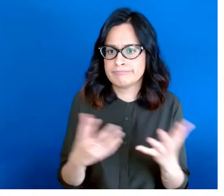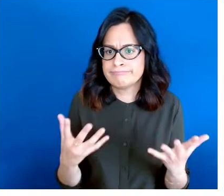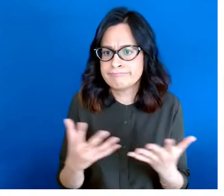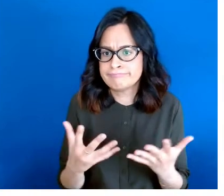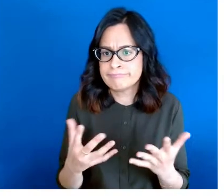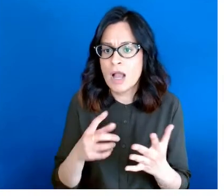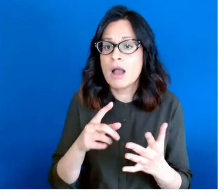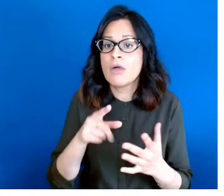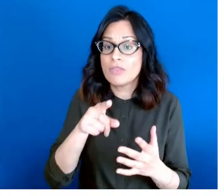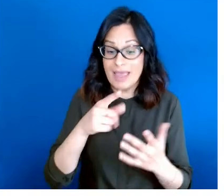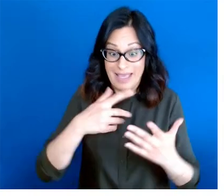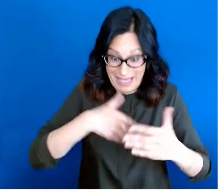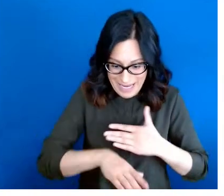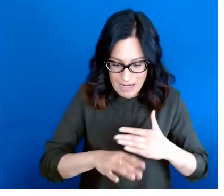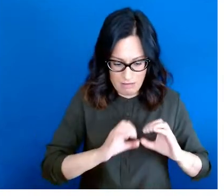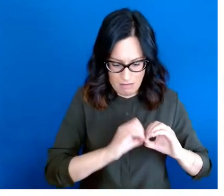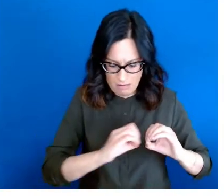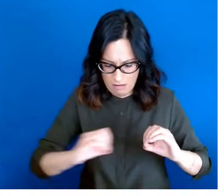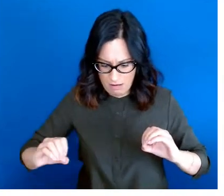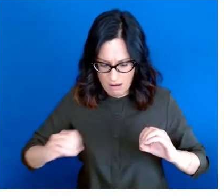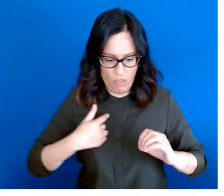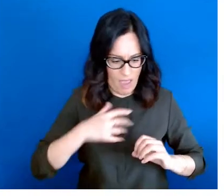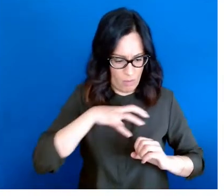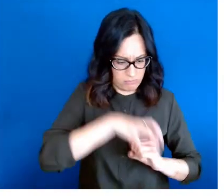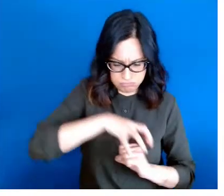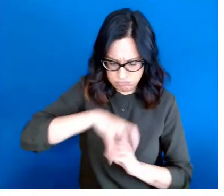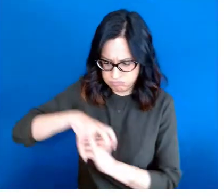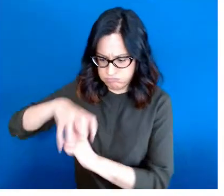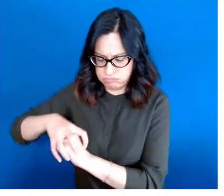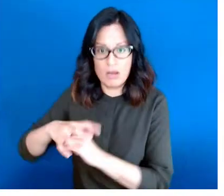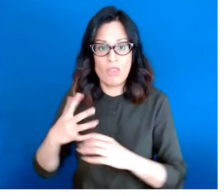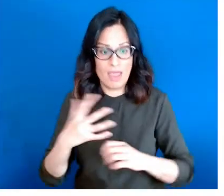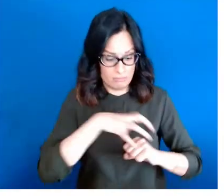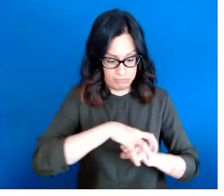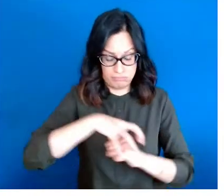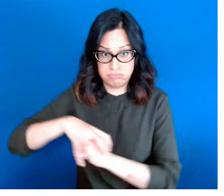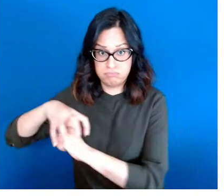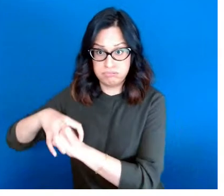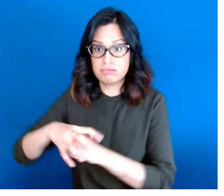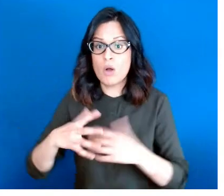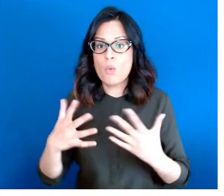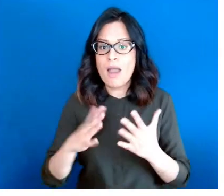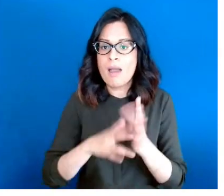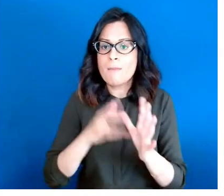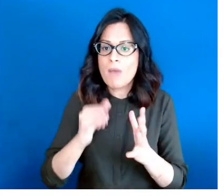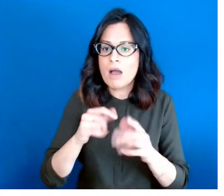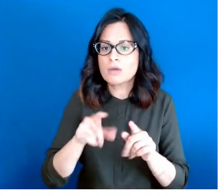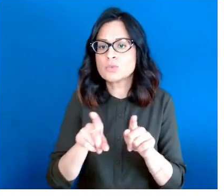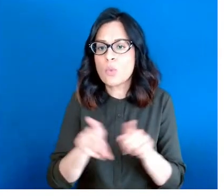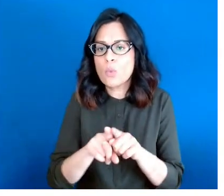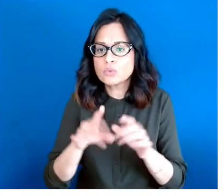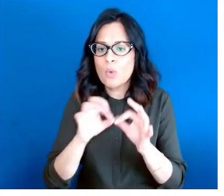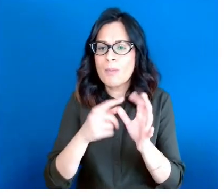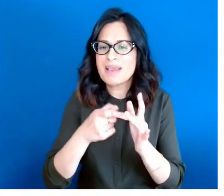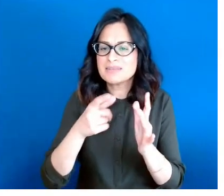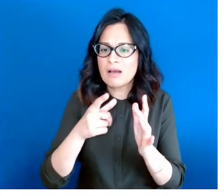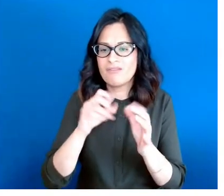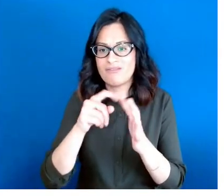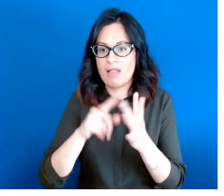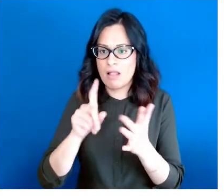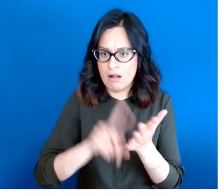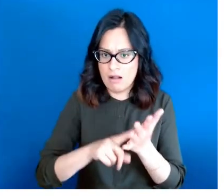will settle on all kinds of cells, but in particular also on mast cells and basophils. And if the allergen